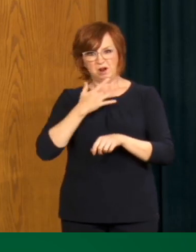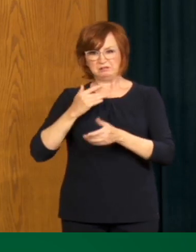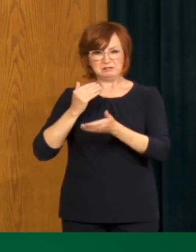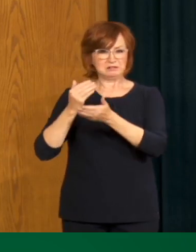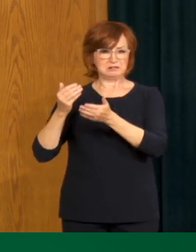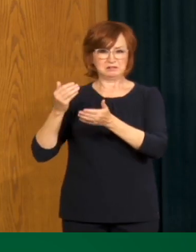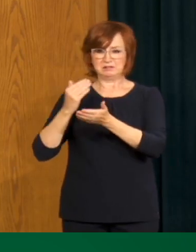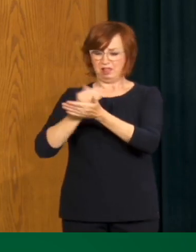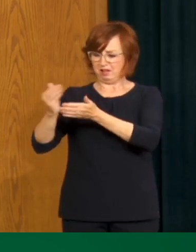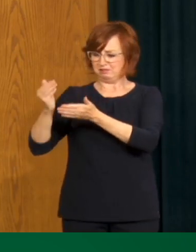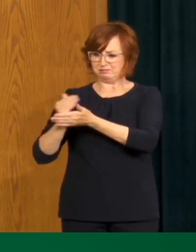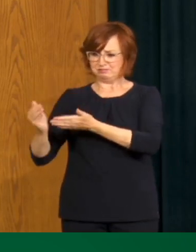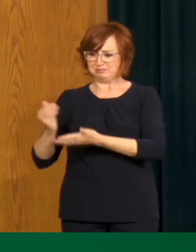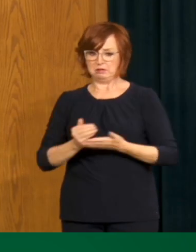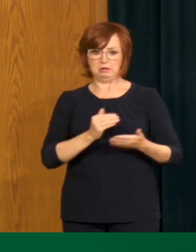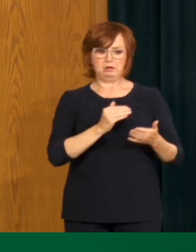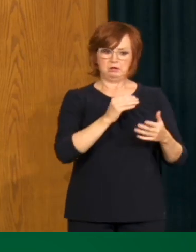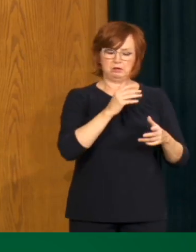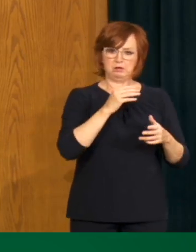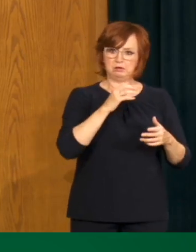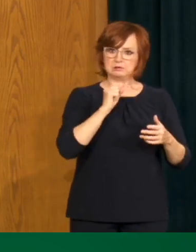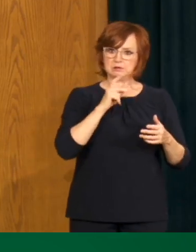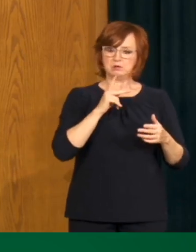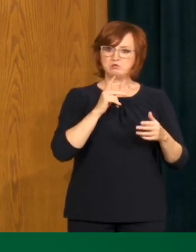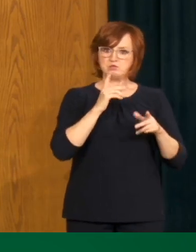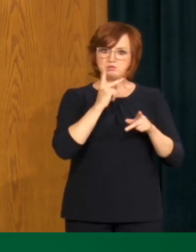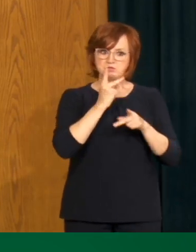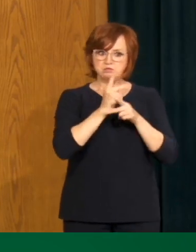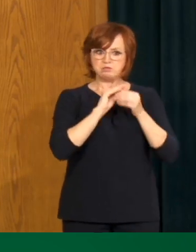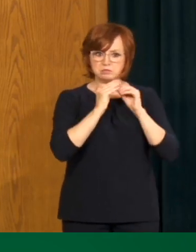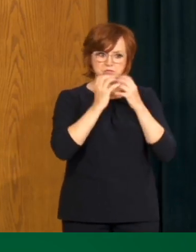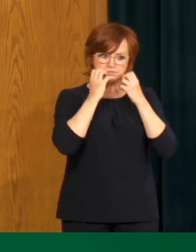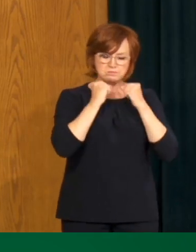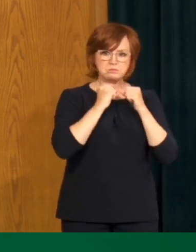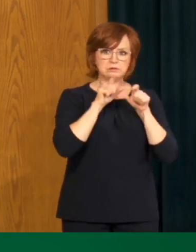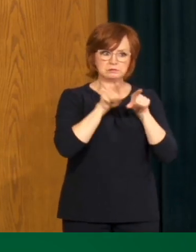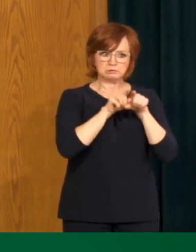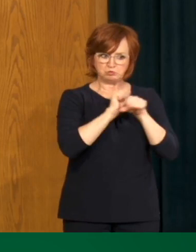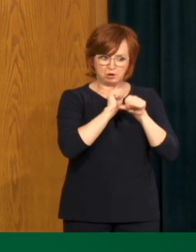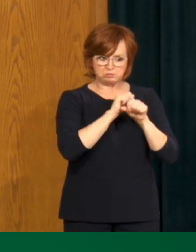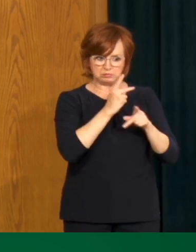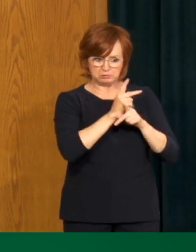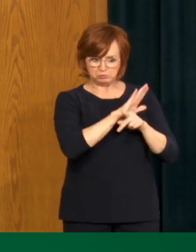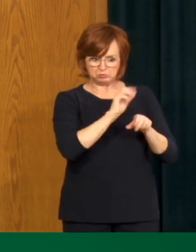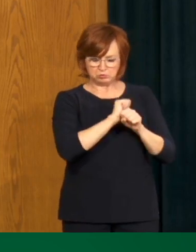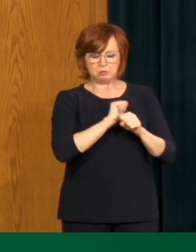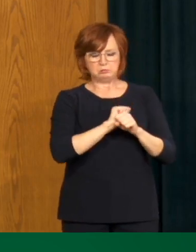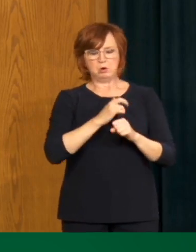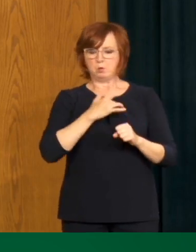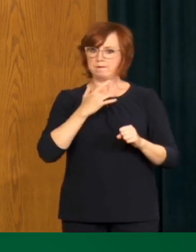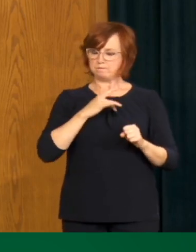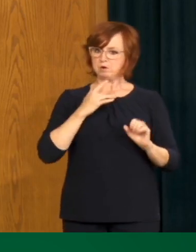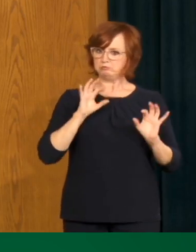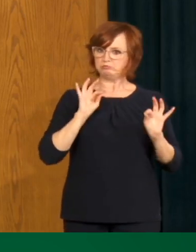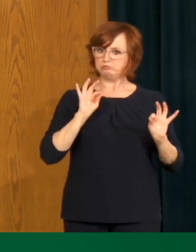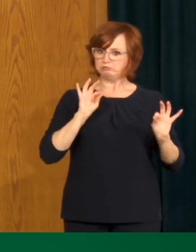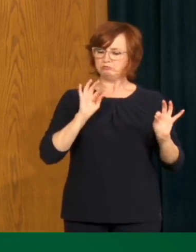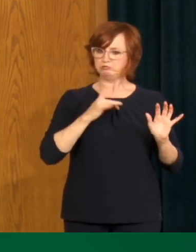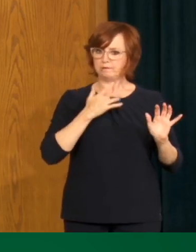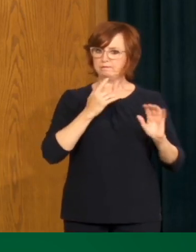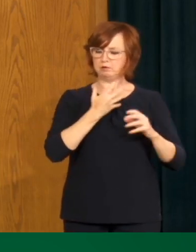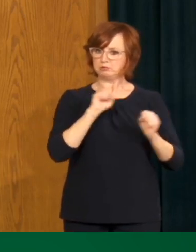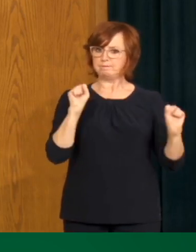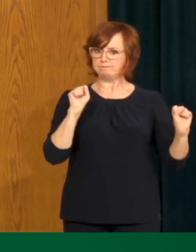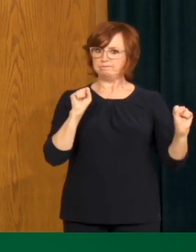this pandemic and keeping our numbers very, very, very admirable. As we move forward, we feel that we're able to open